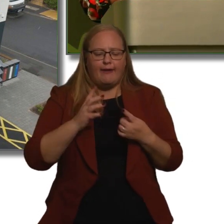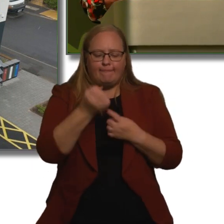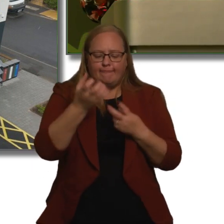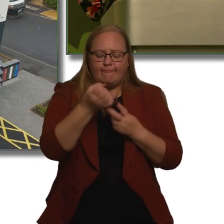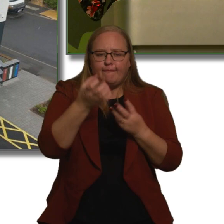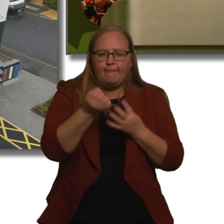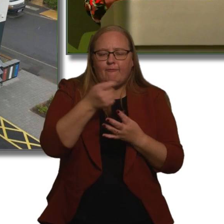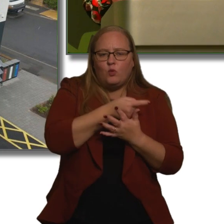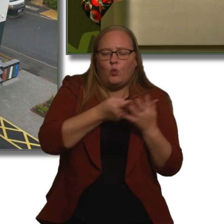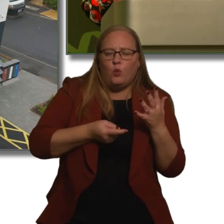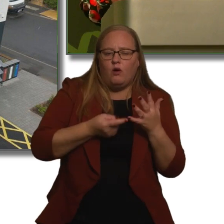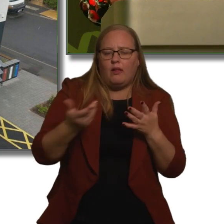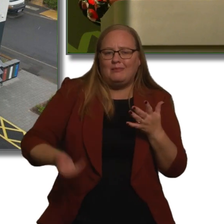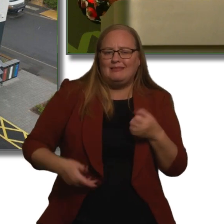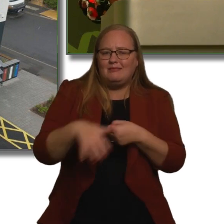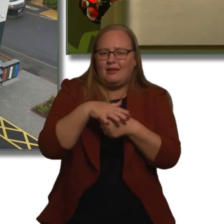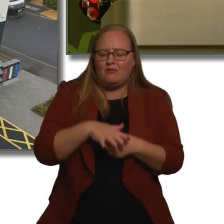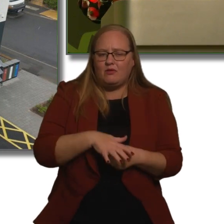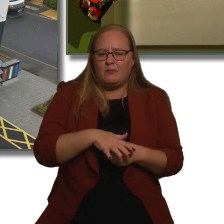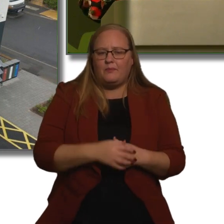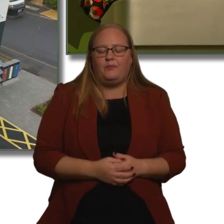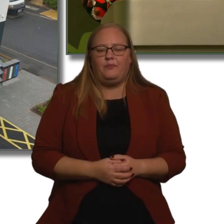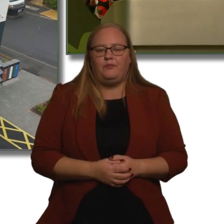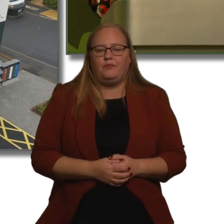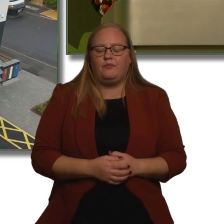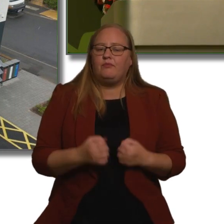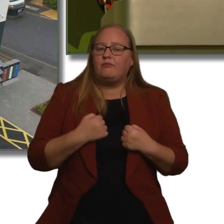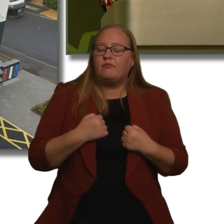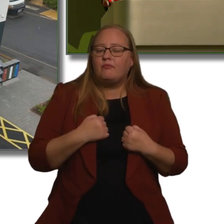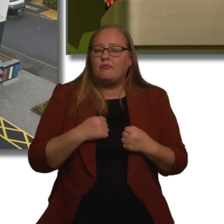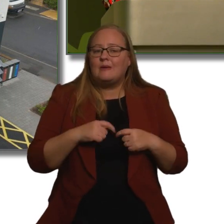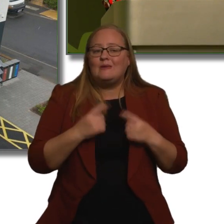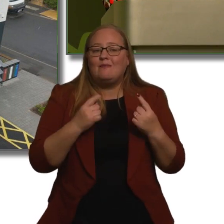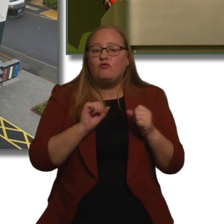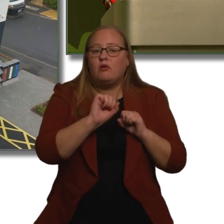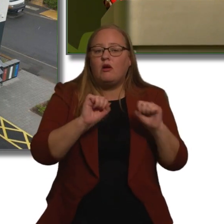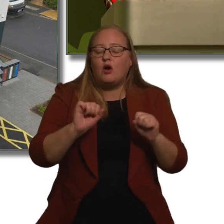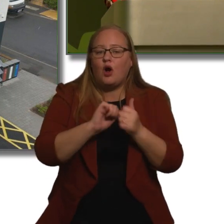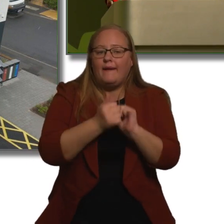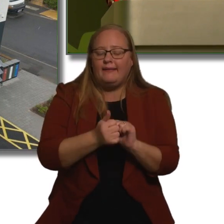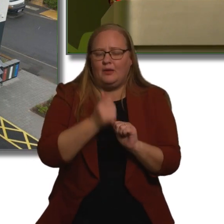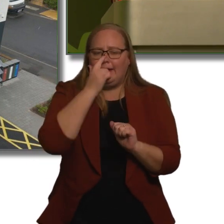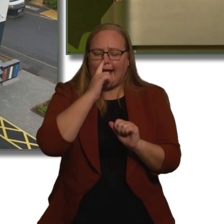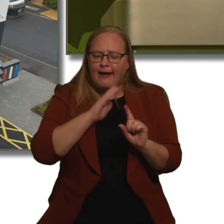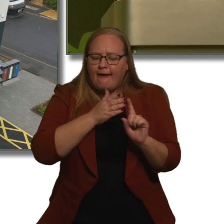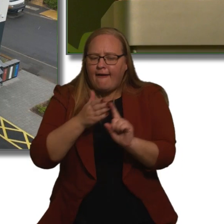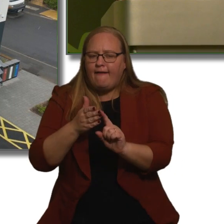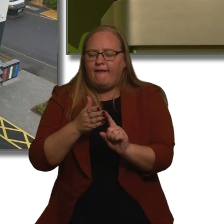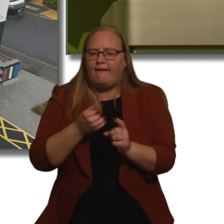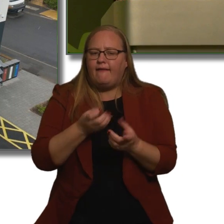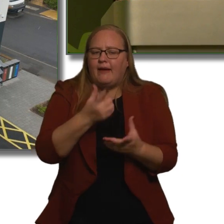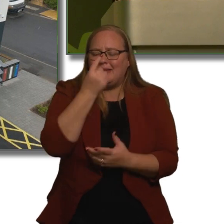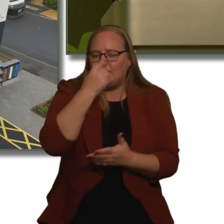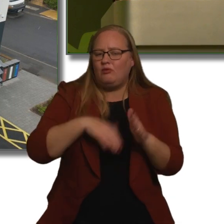businesses and unlock the potential of all of our difference maker colleagues. I am delighted